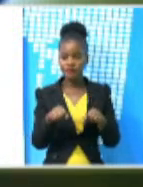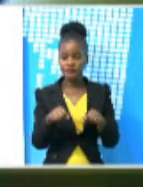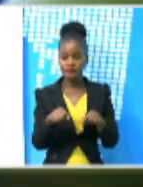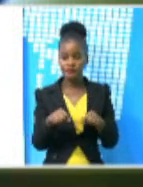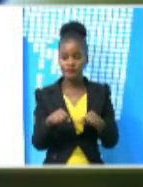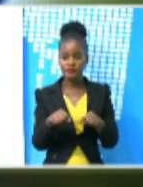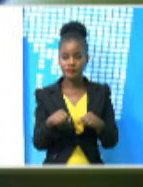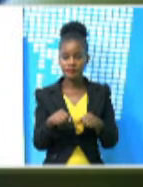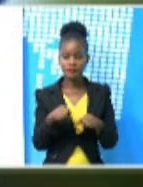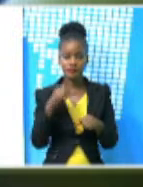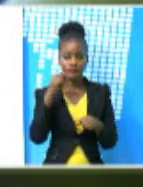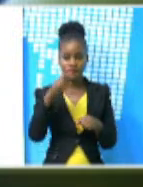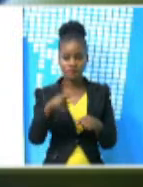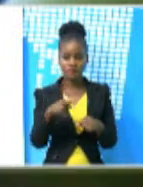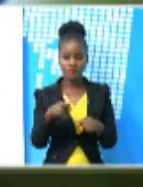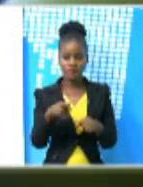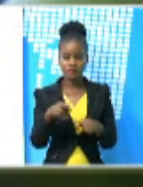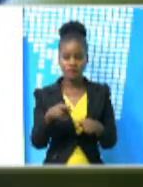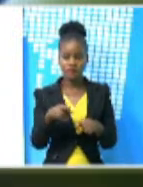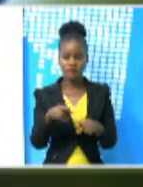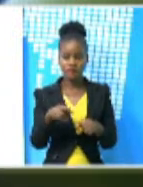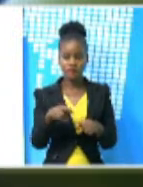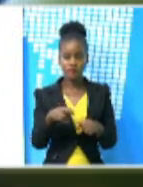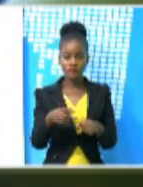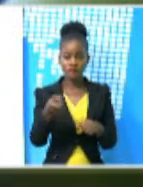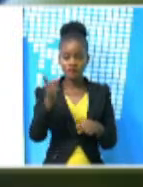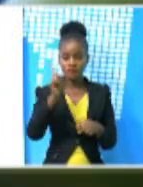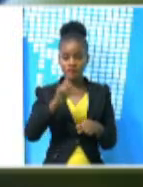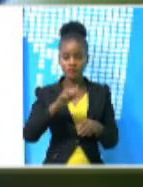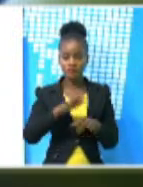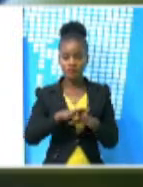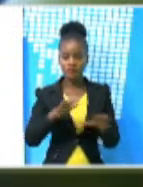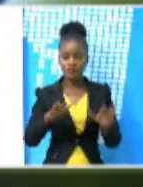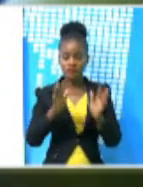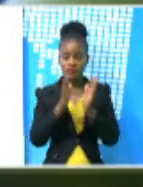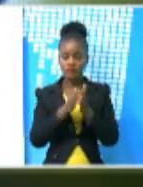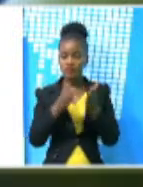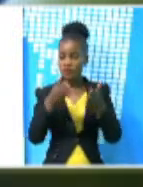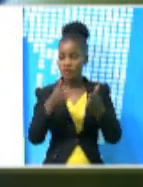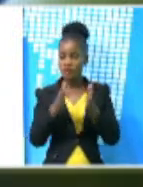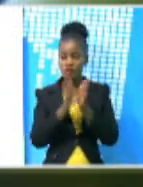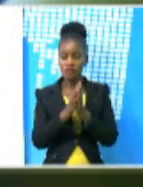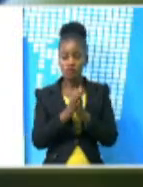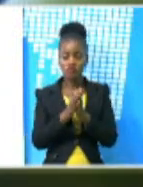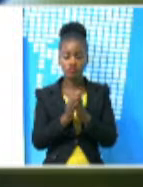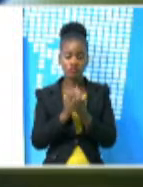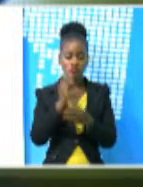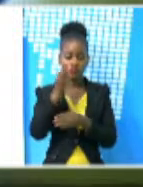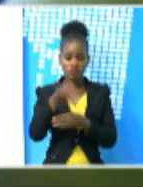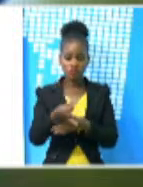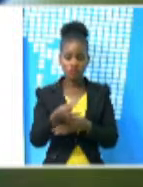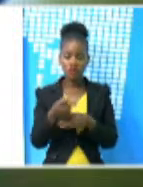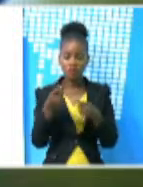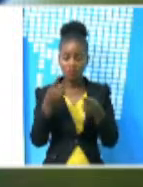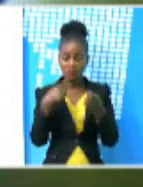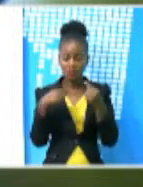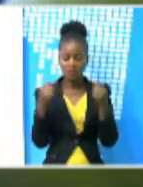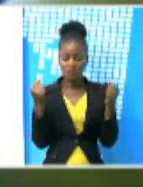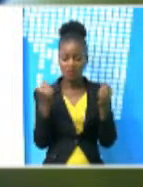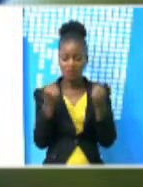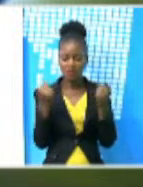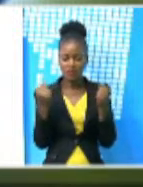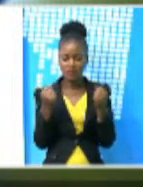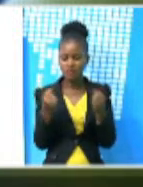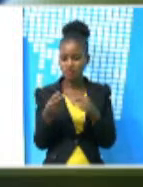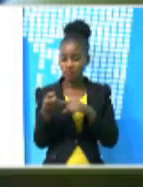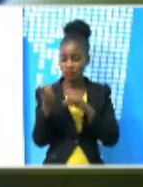prices, also supply chain pressures as economies reopened after the pandemic. But that